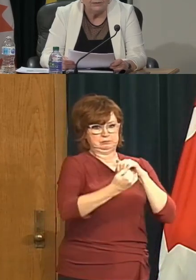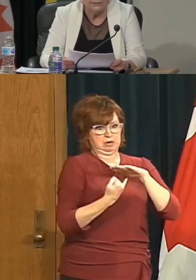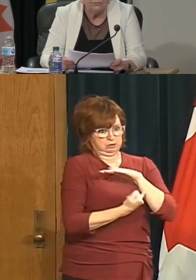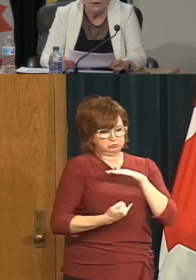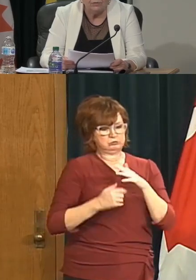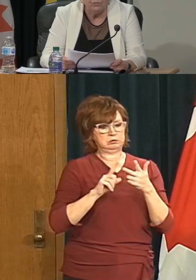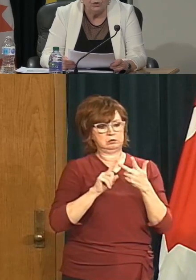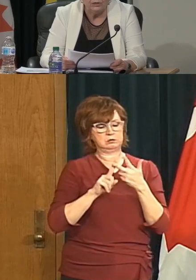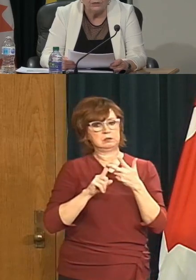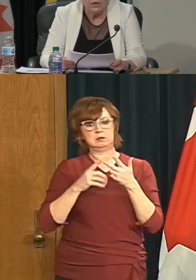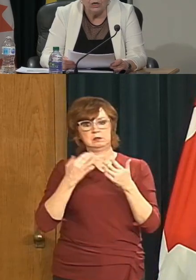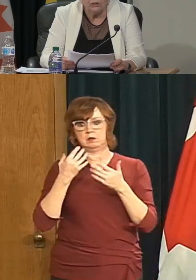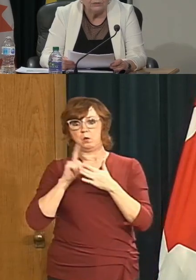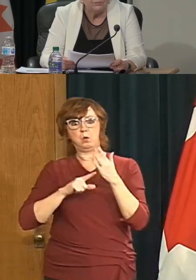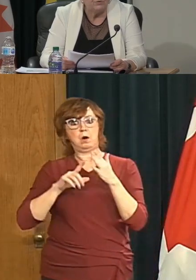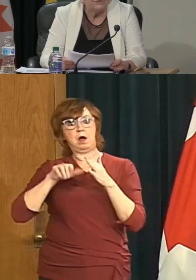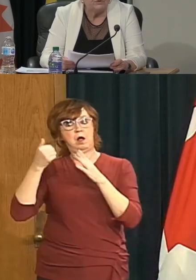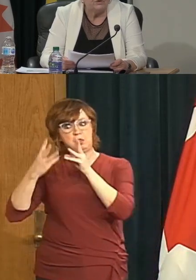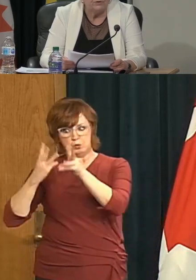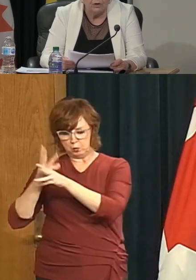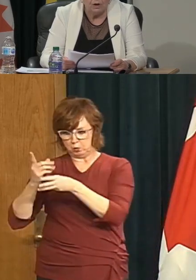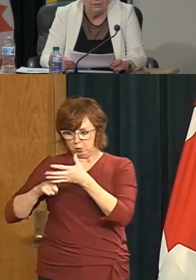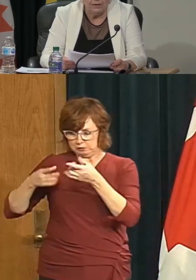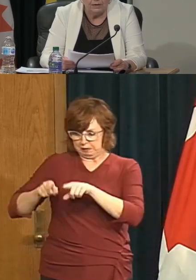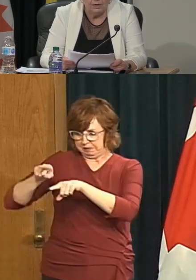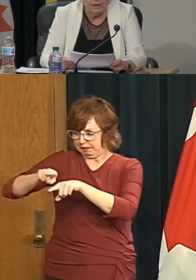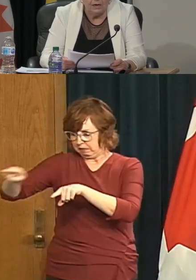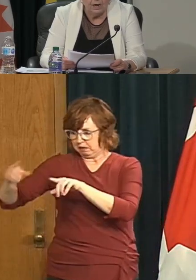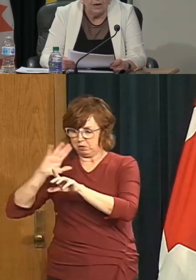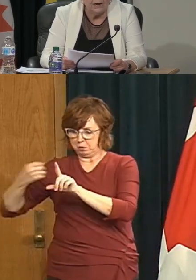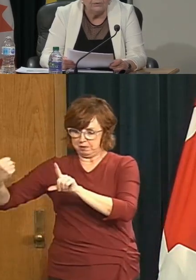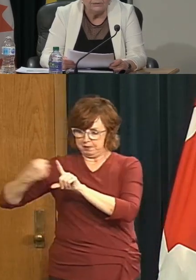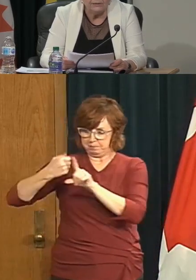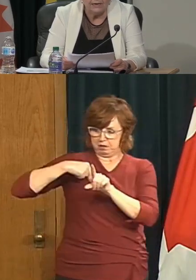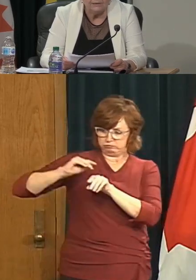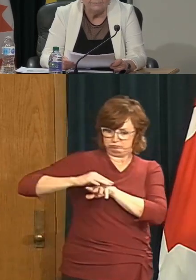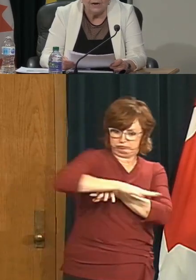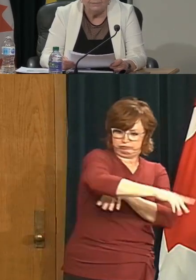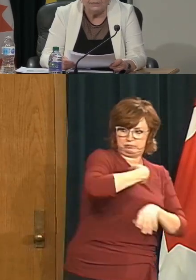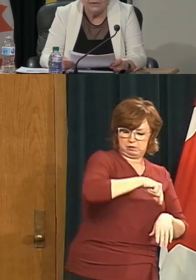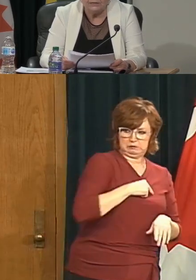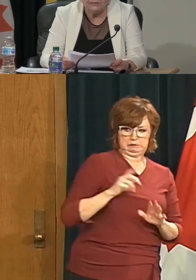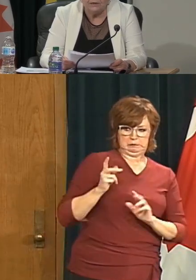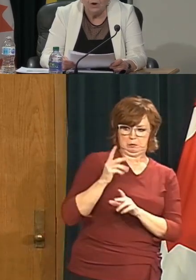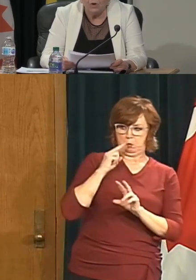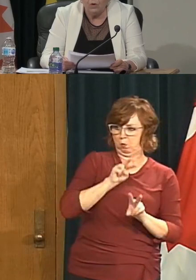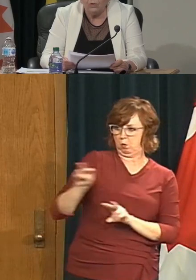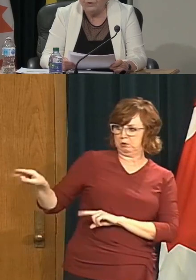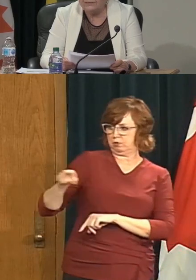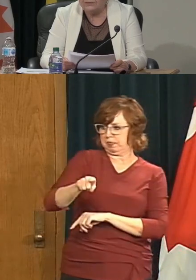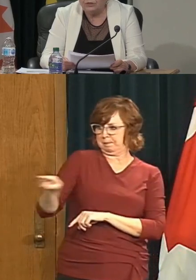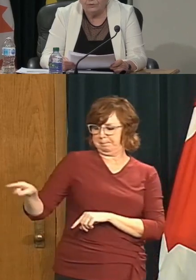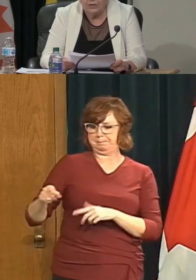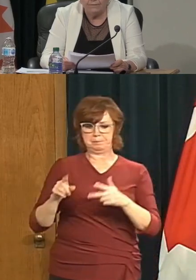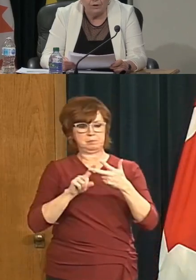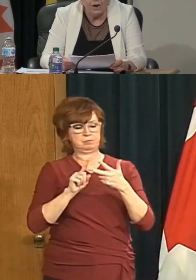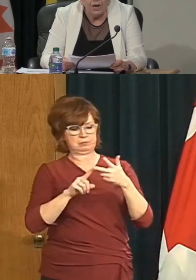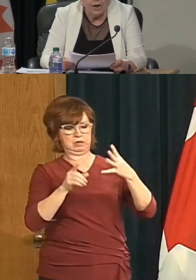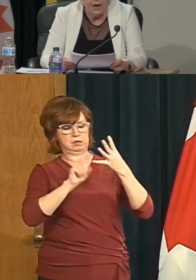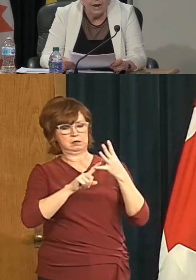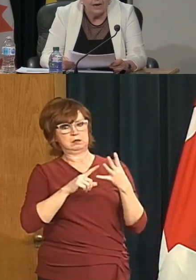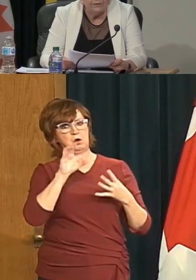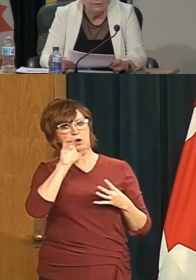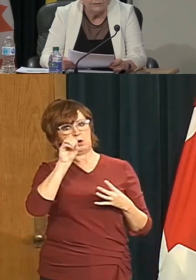monetary policy around the world to support the global economy. Another is the length of time it takes oil prices to